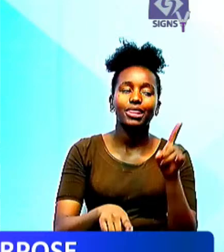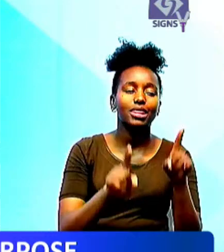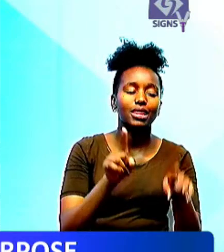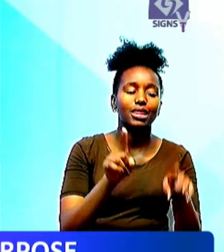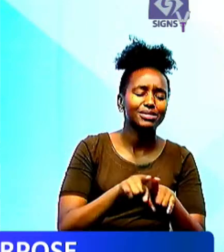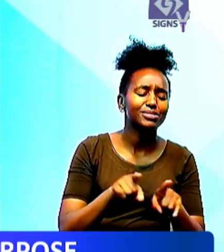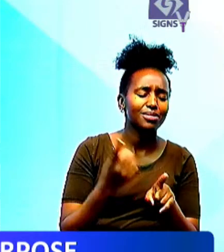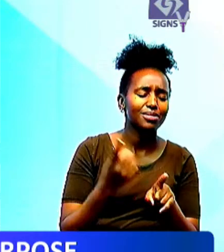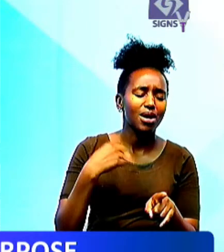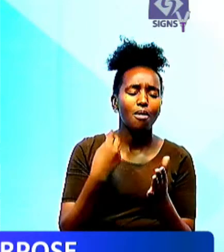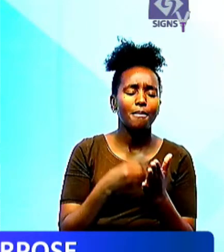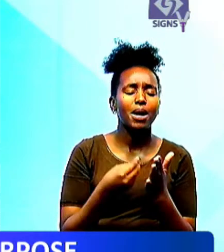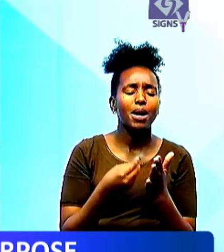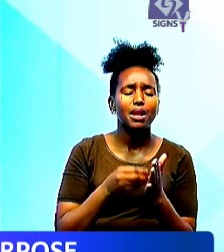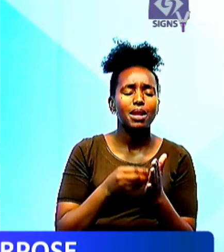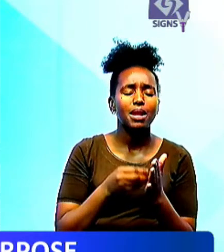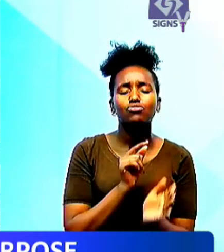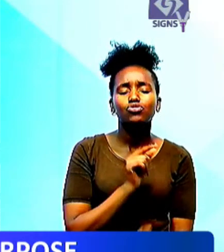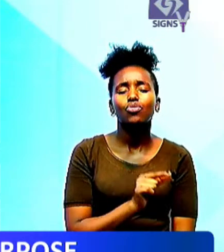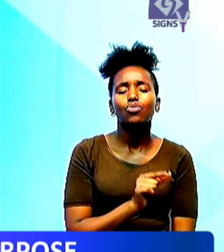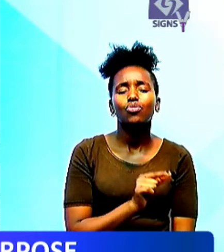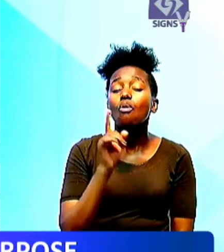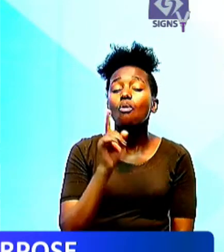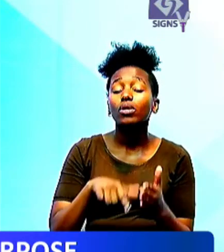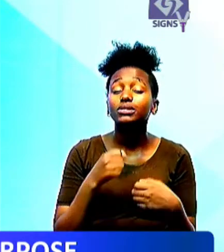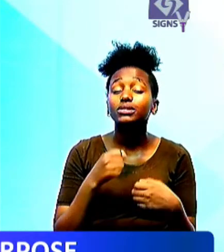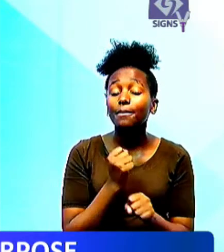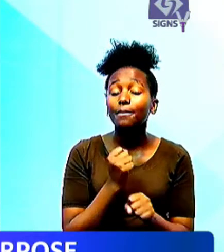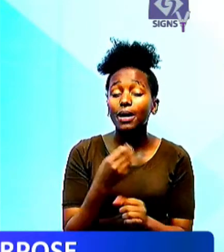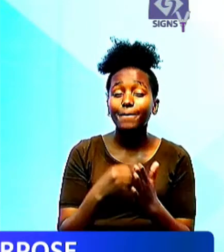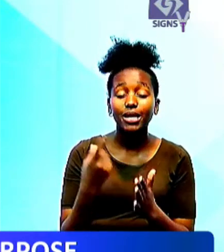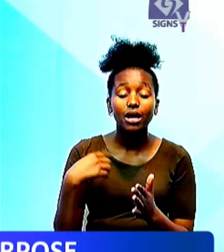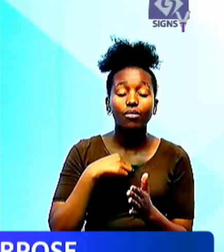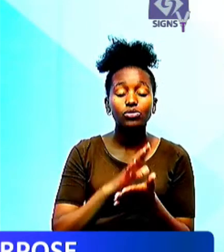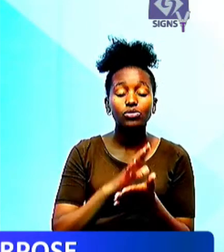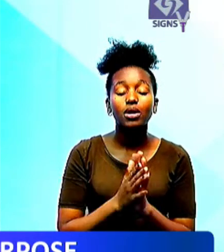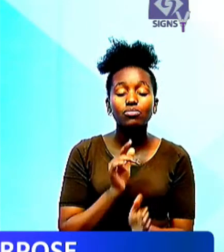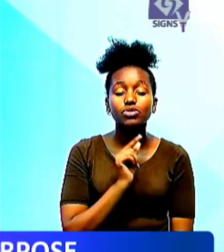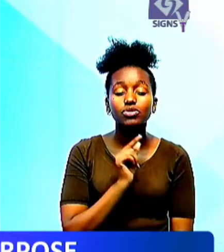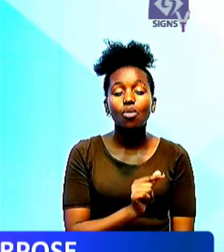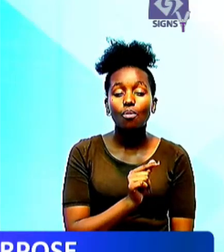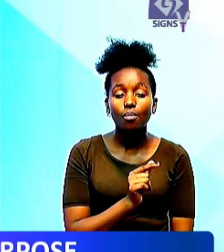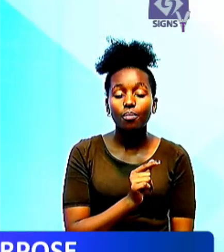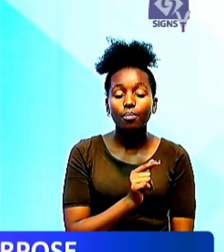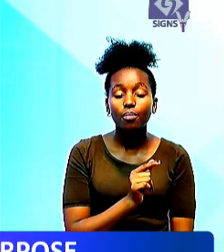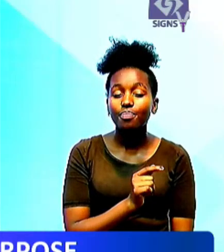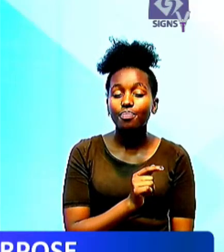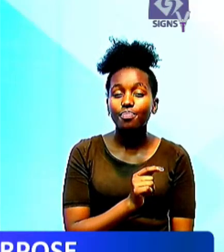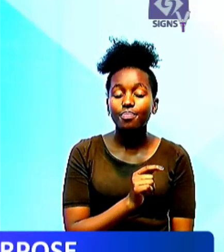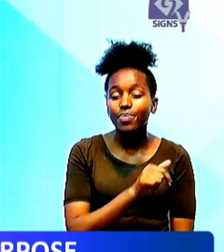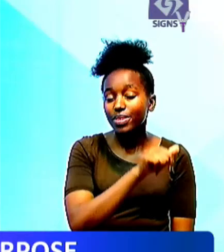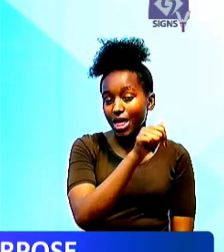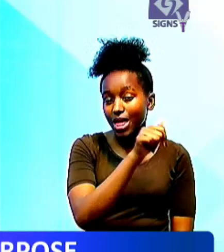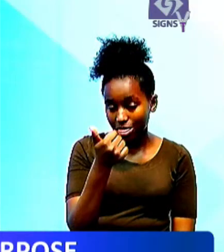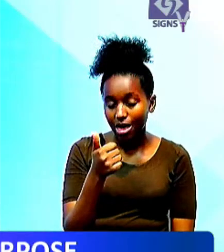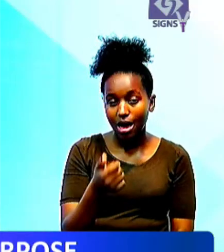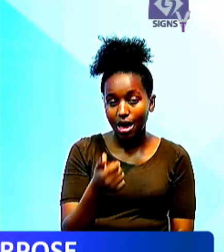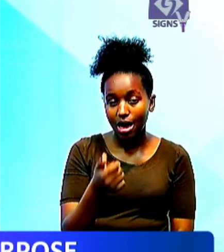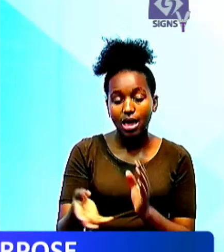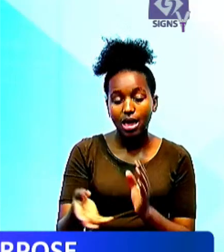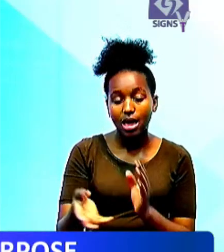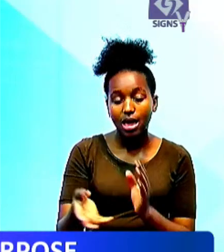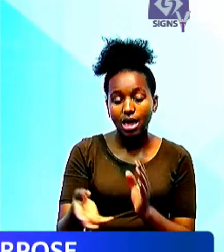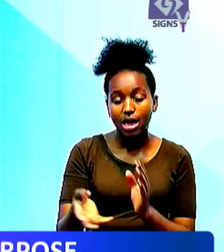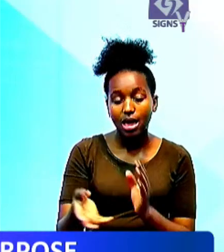depreciating. And what are these factors that cause this? One of the things is we are net importer. Whatever